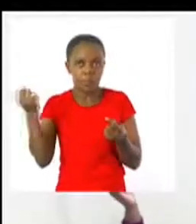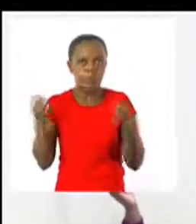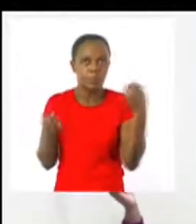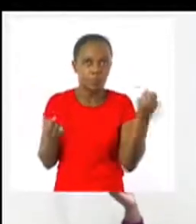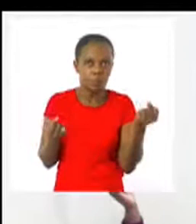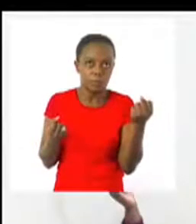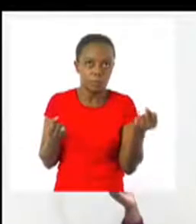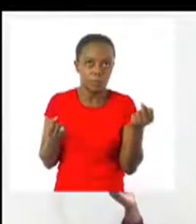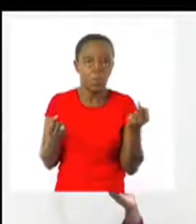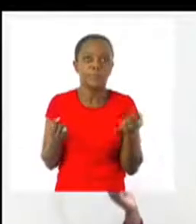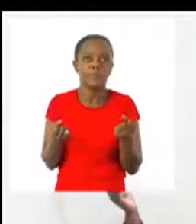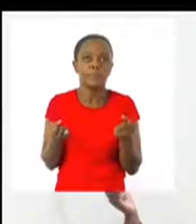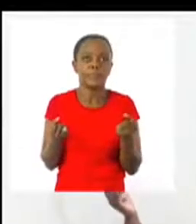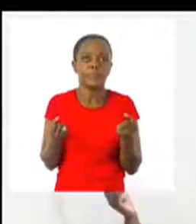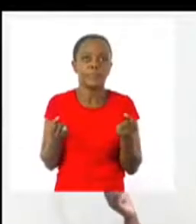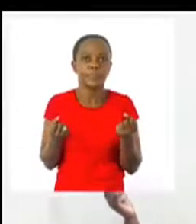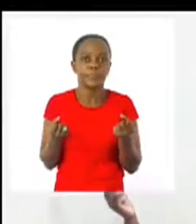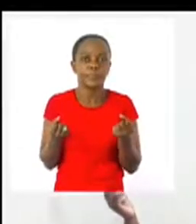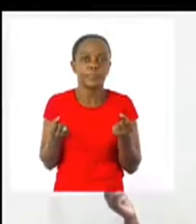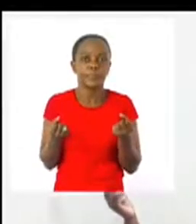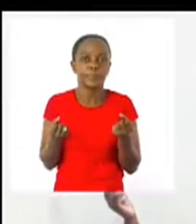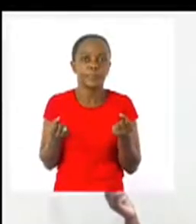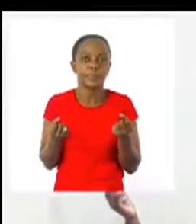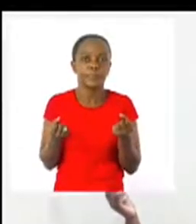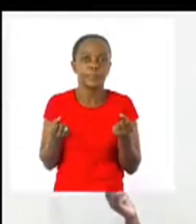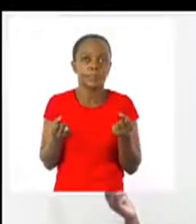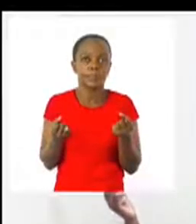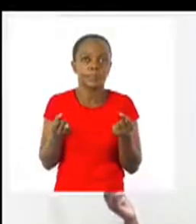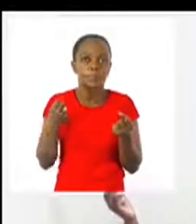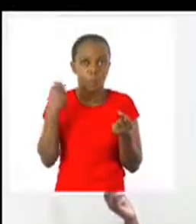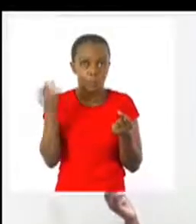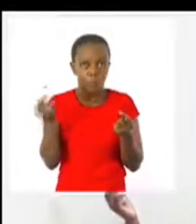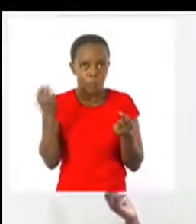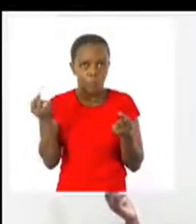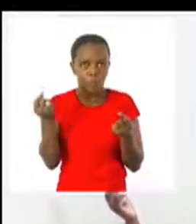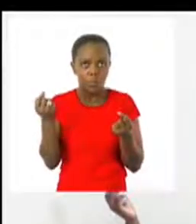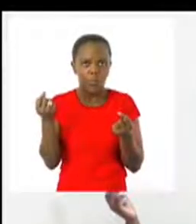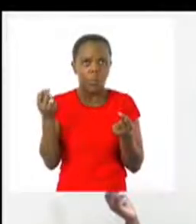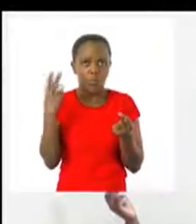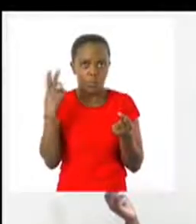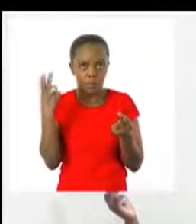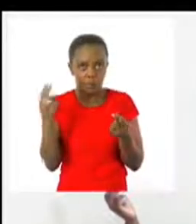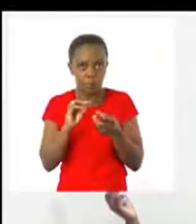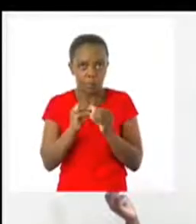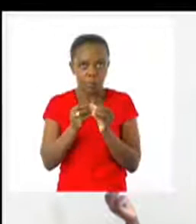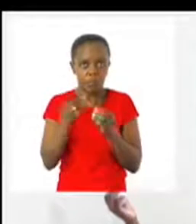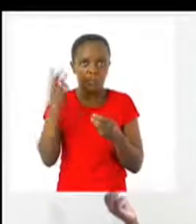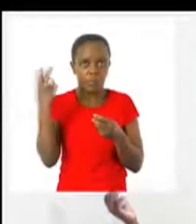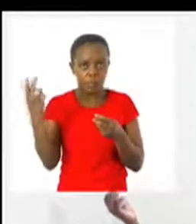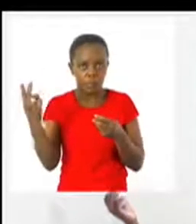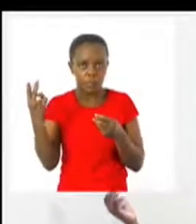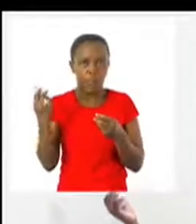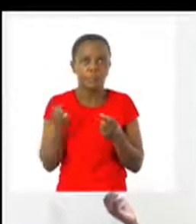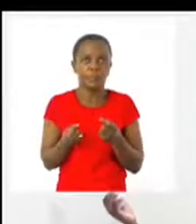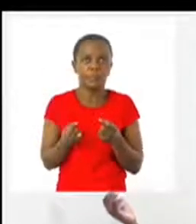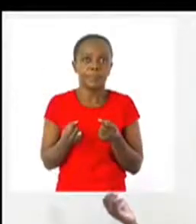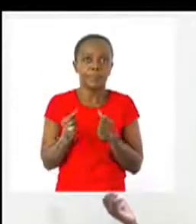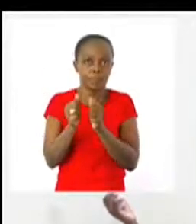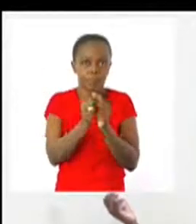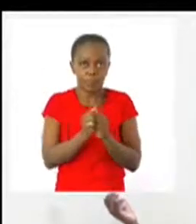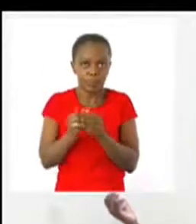2. The ball on my left is our number 2. Let us count